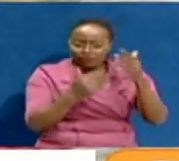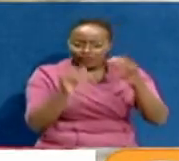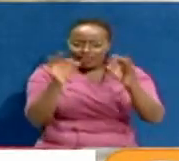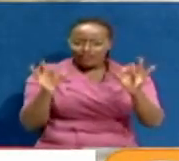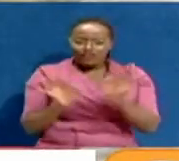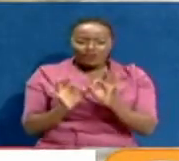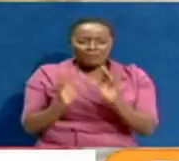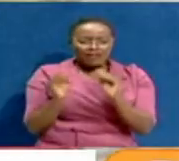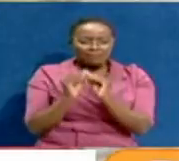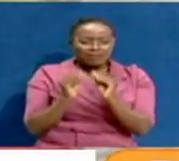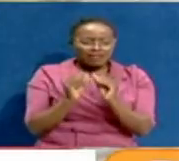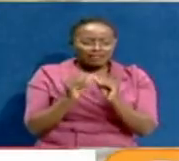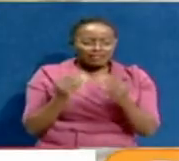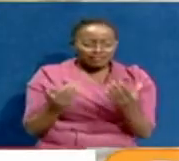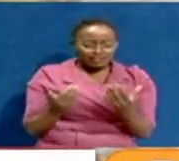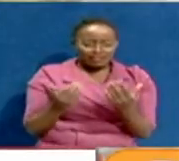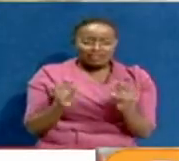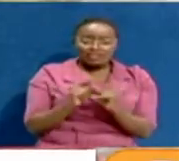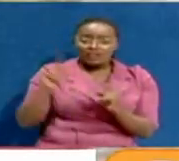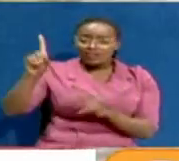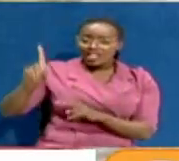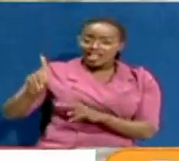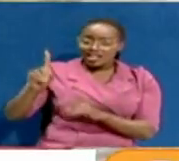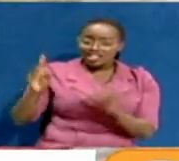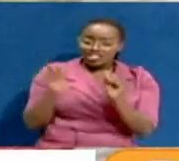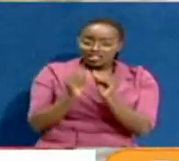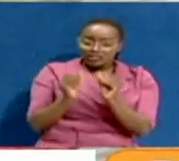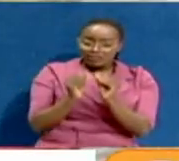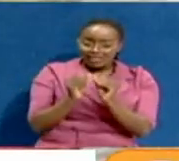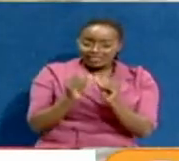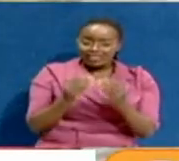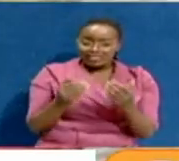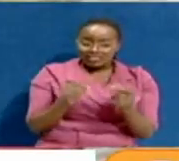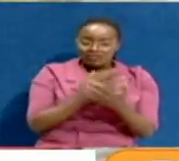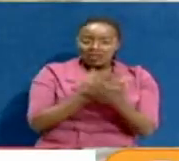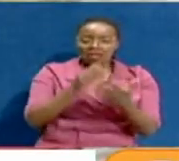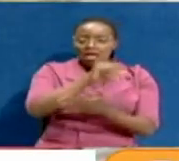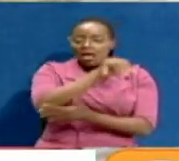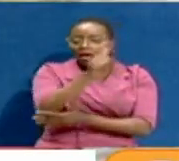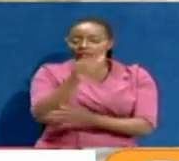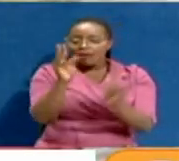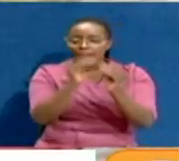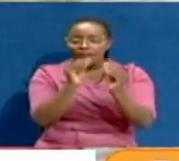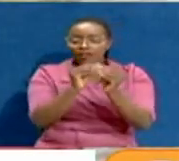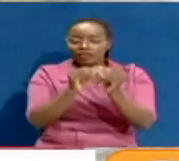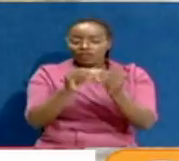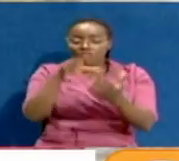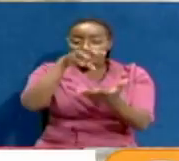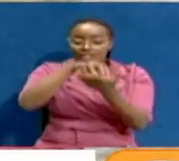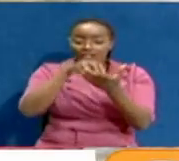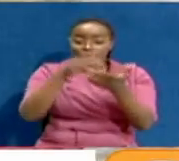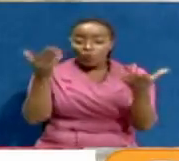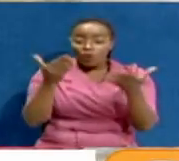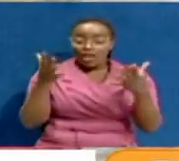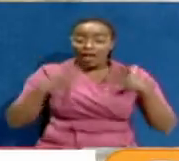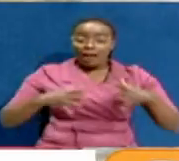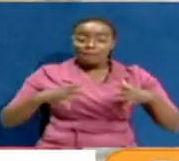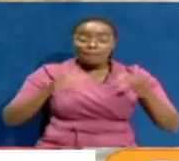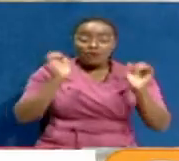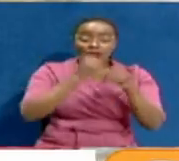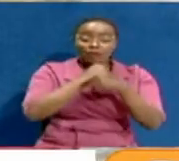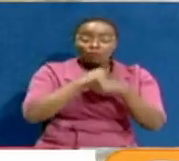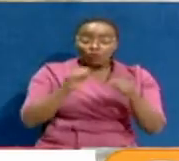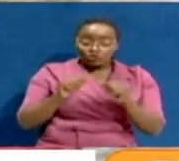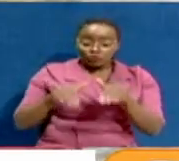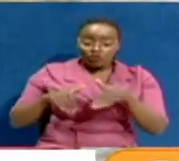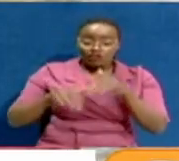family gatherings, religious gatherings, and any other gatherings in situations where people are unable to